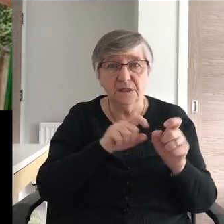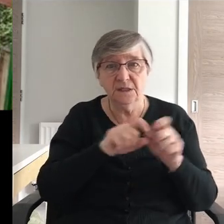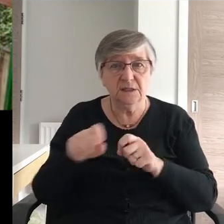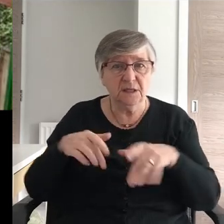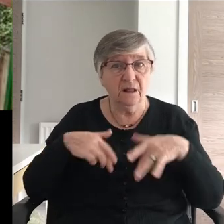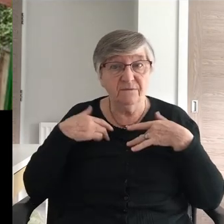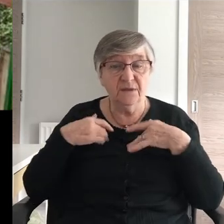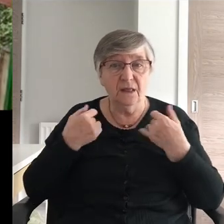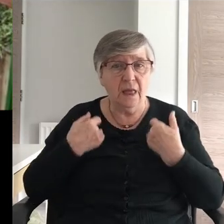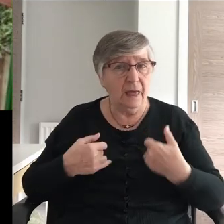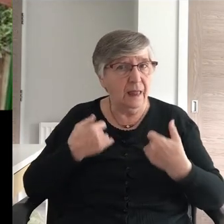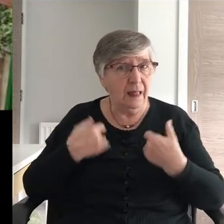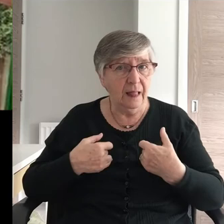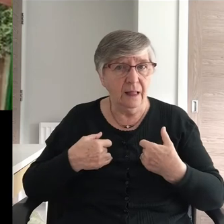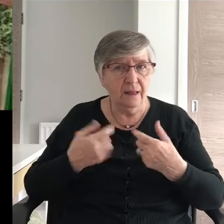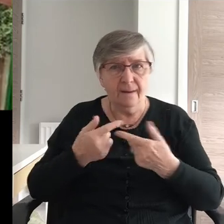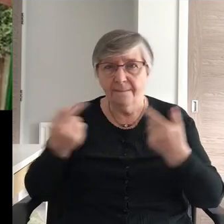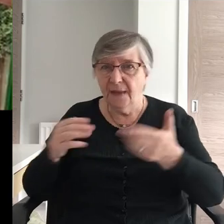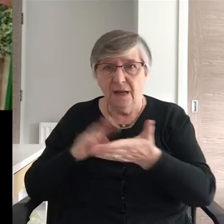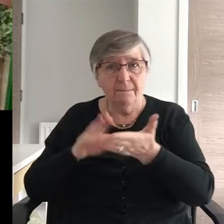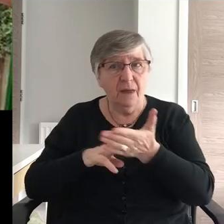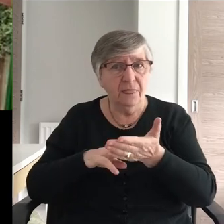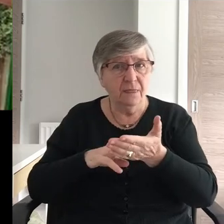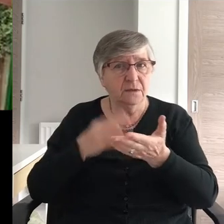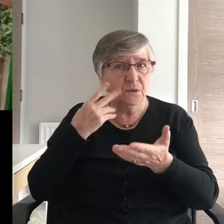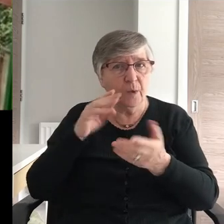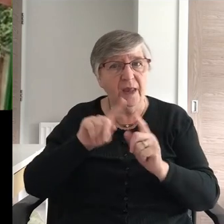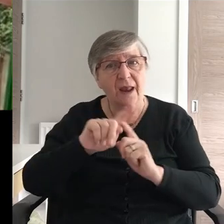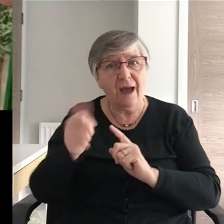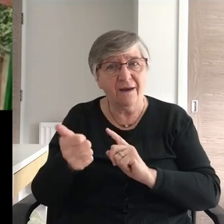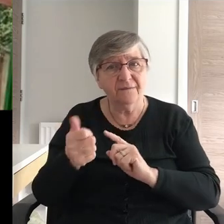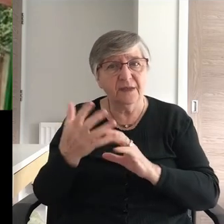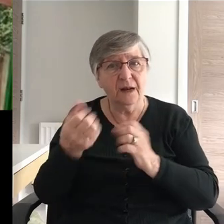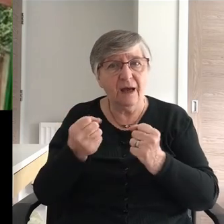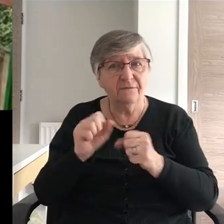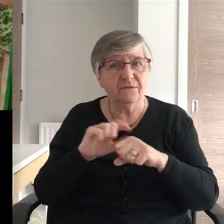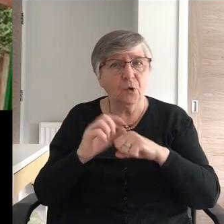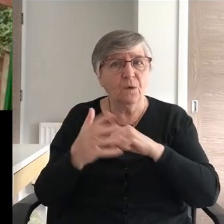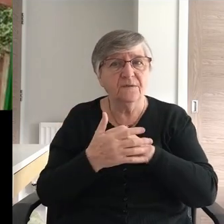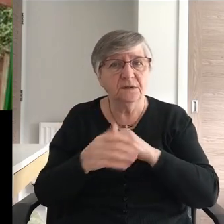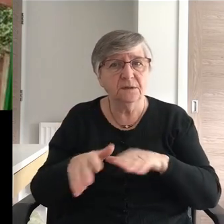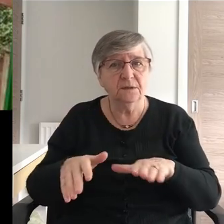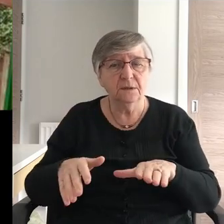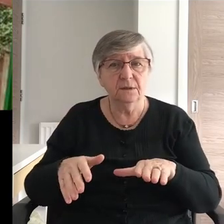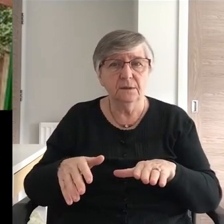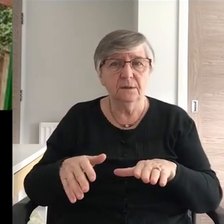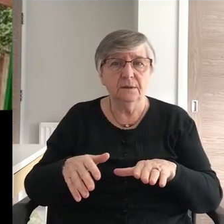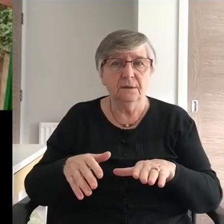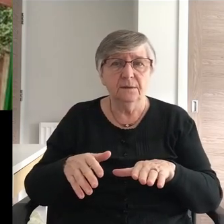for people who still feel ill many months after having COVID,